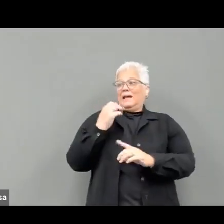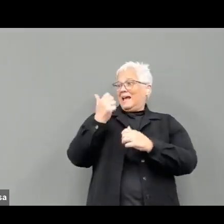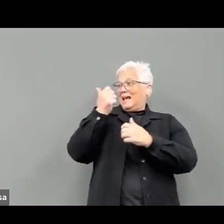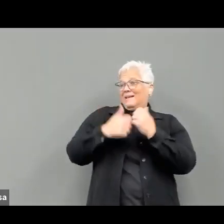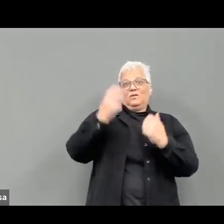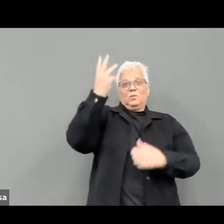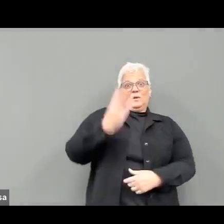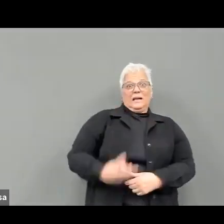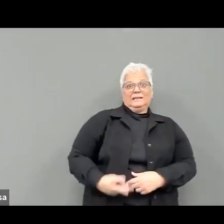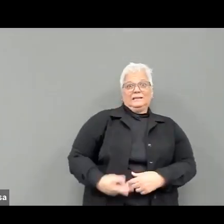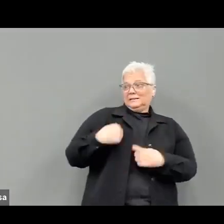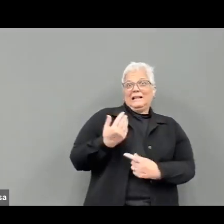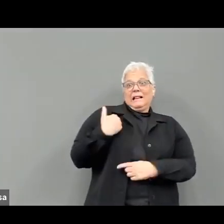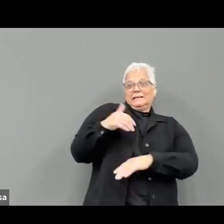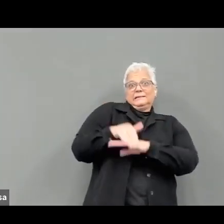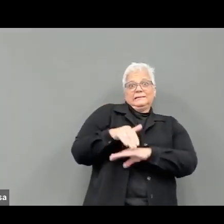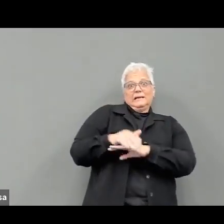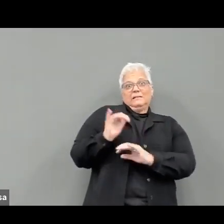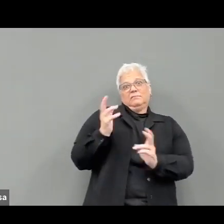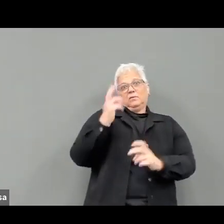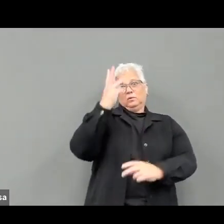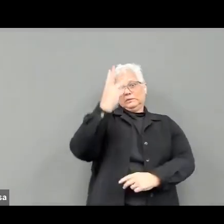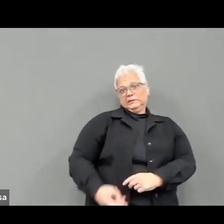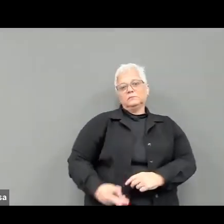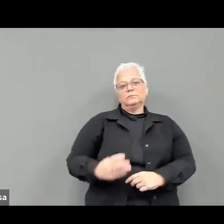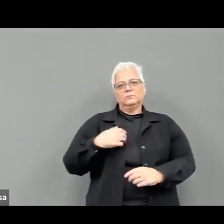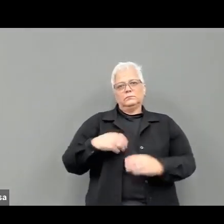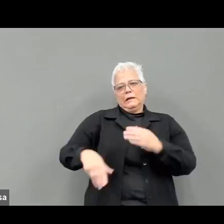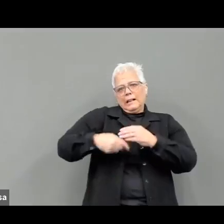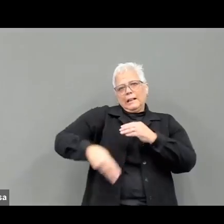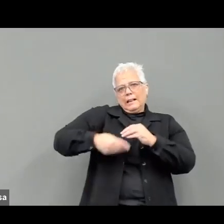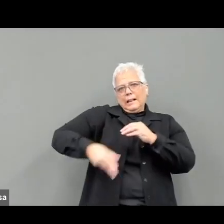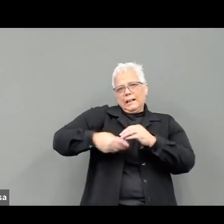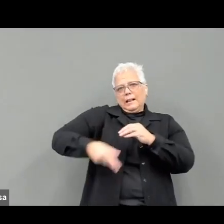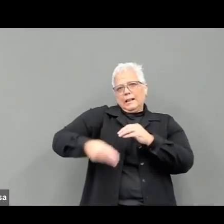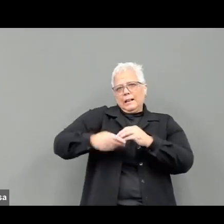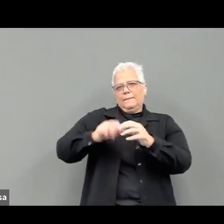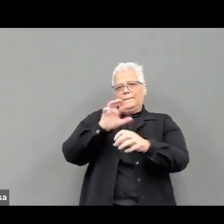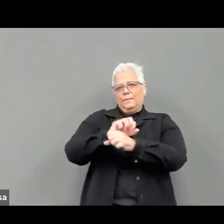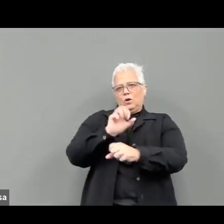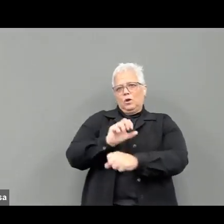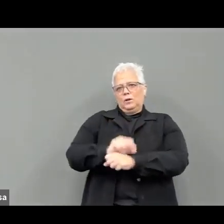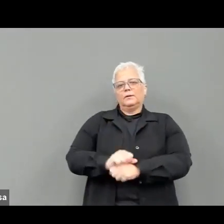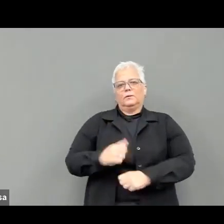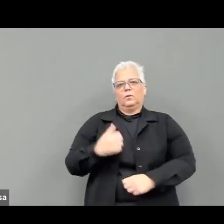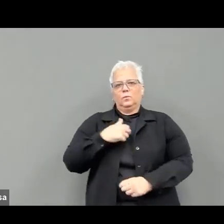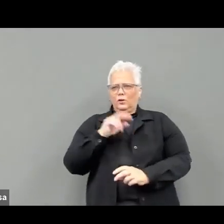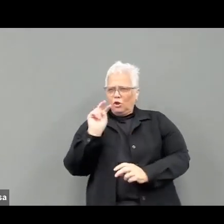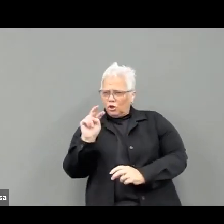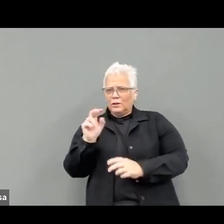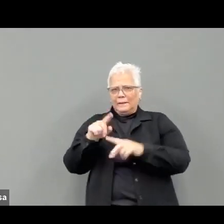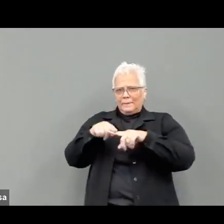use social media, we encourage you to follow our Facebook and Twitter accounts for information. Last night, we